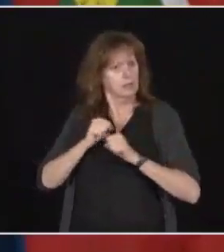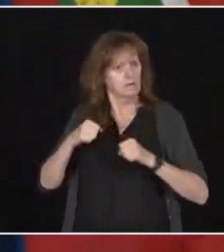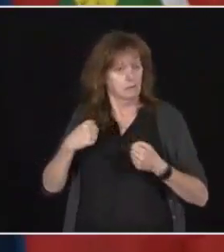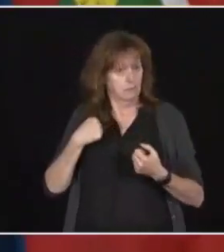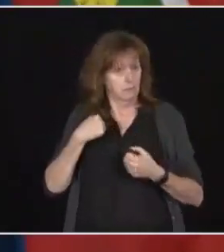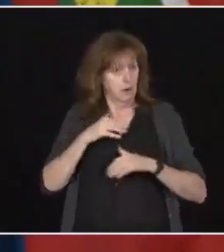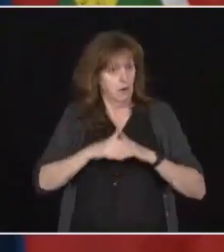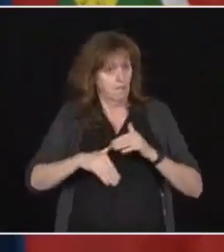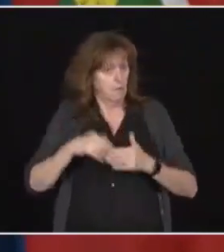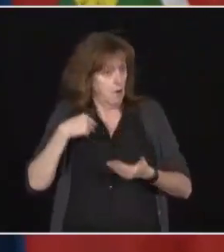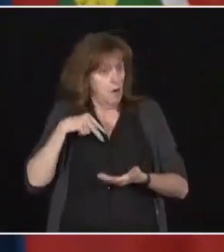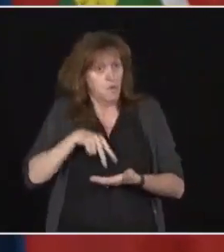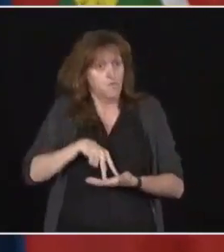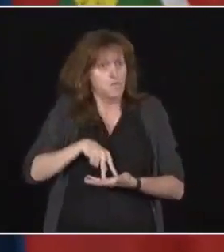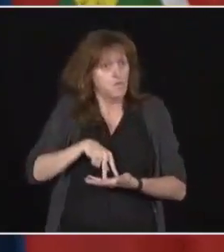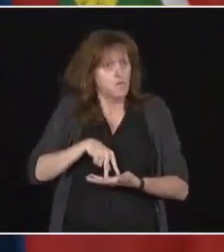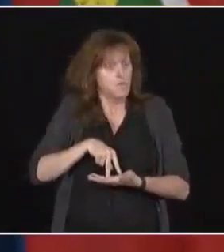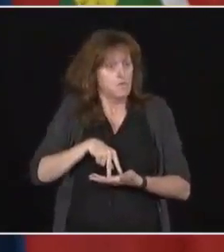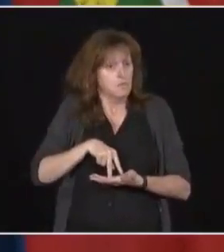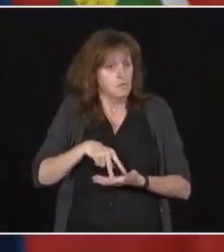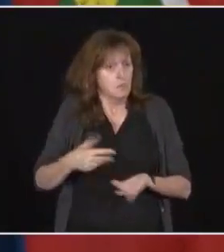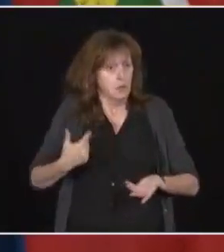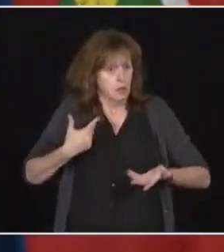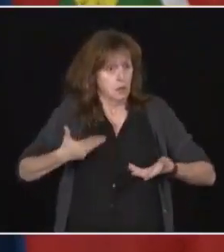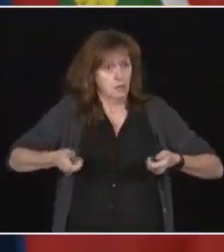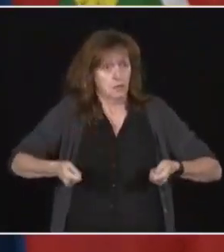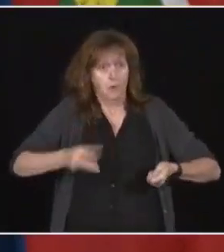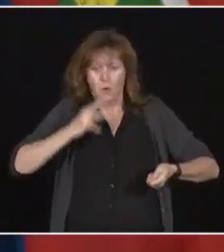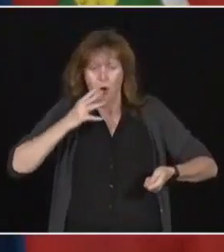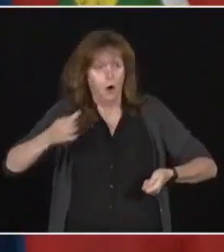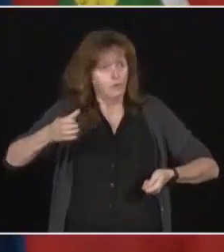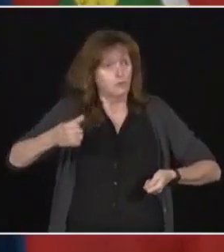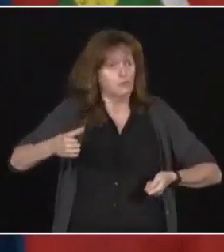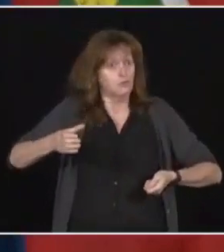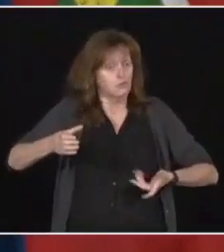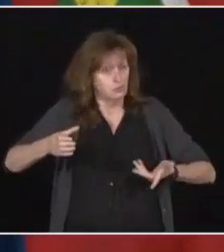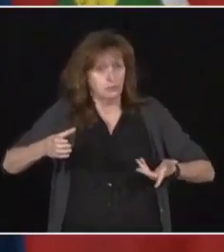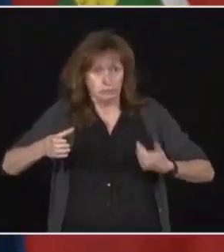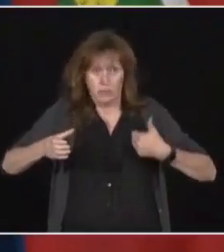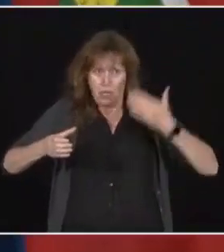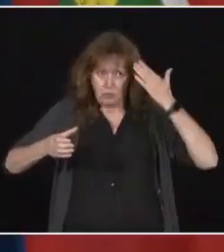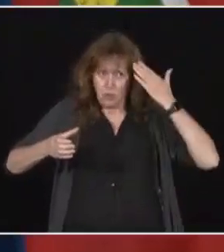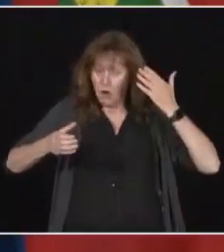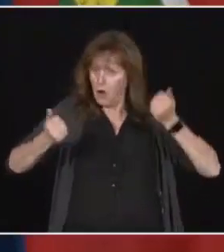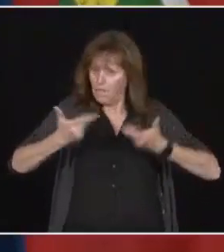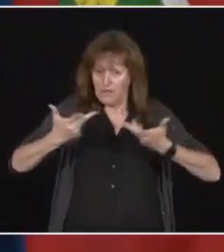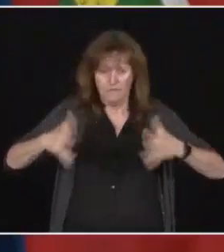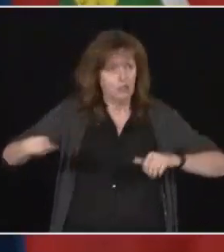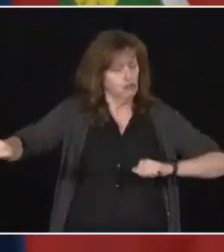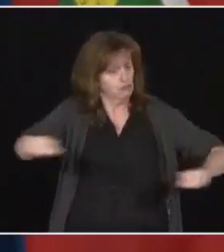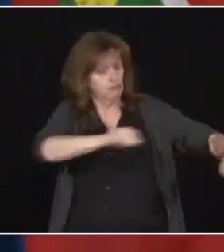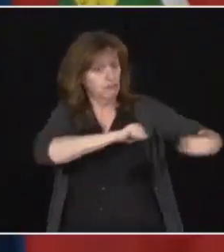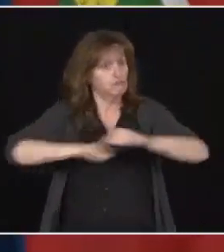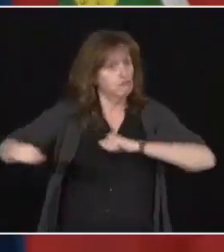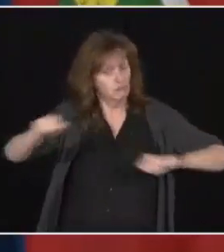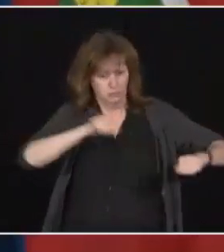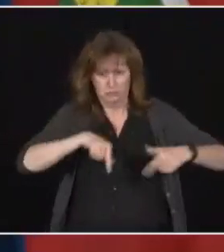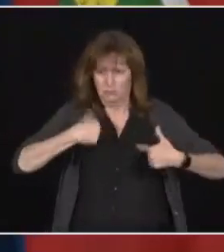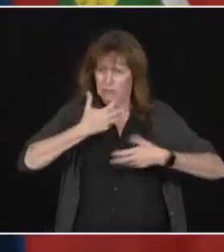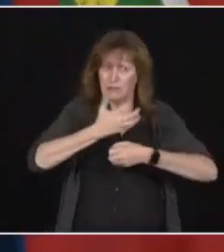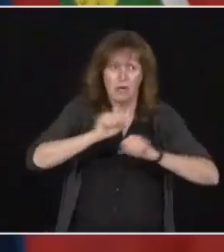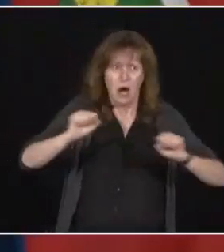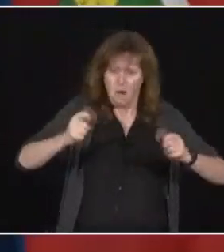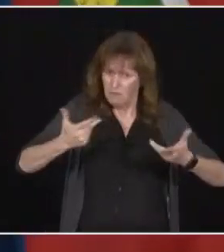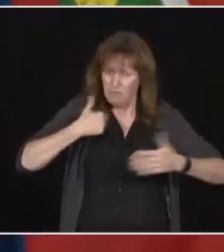and hold on to this podium and drink my water that my safety and the safety of all of us here is